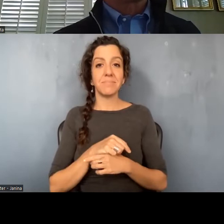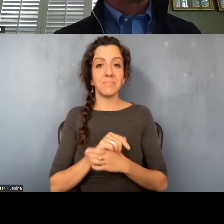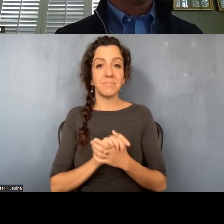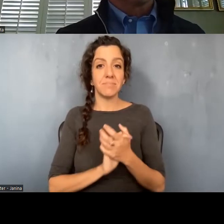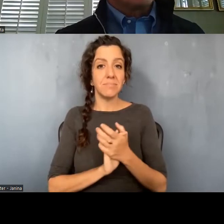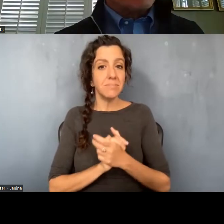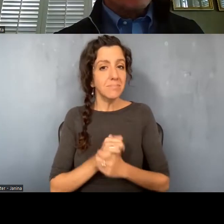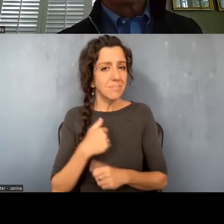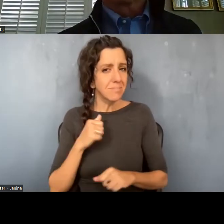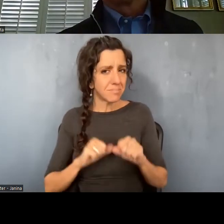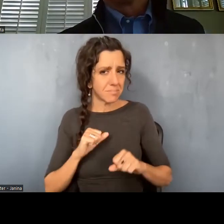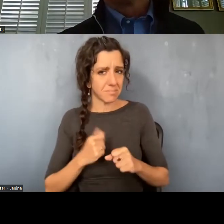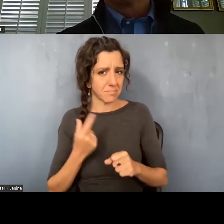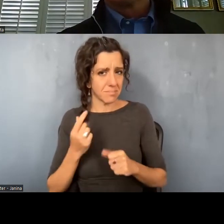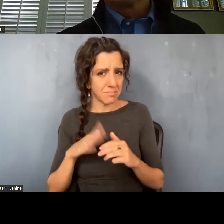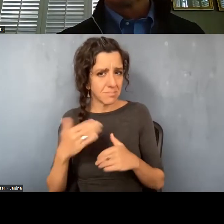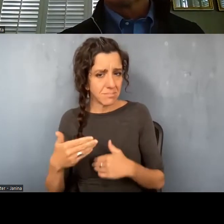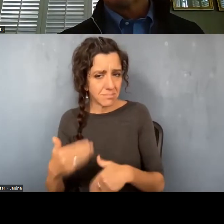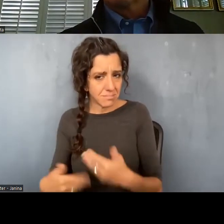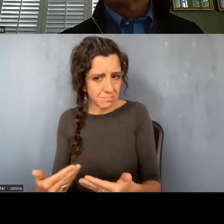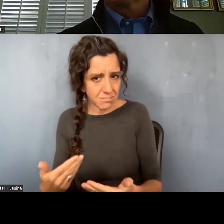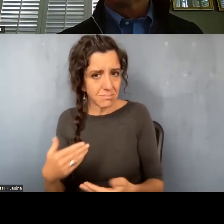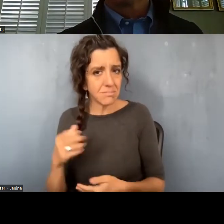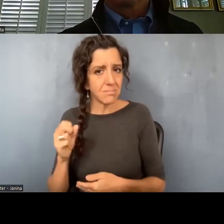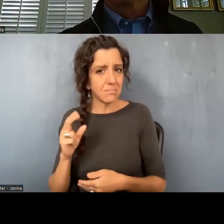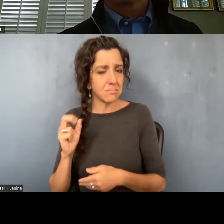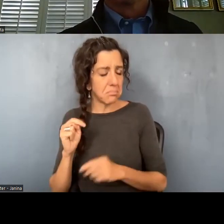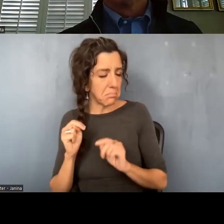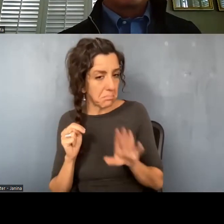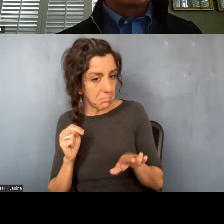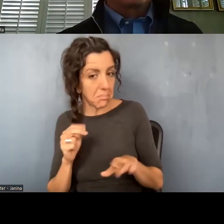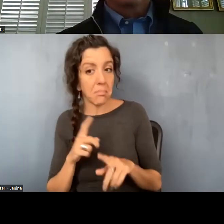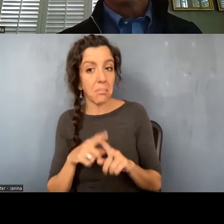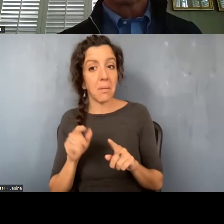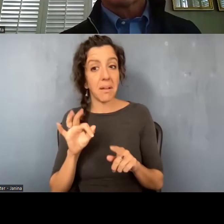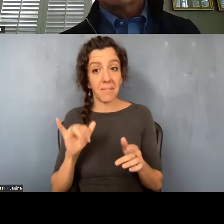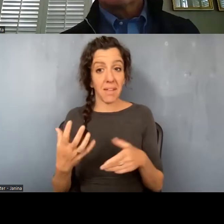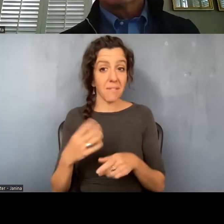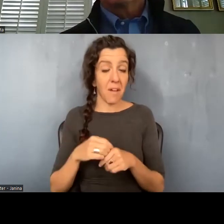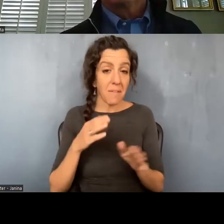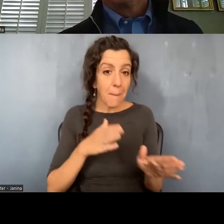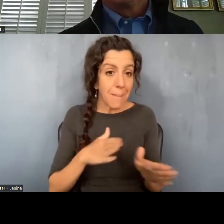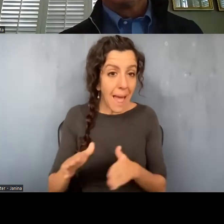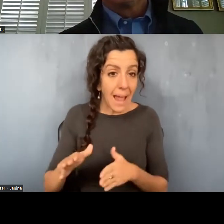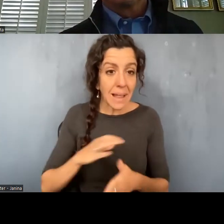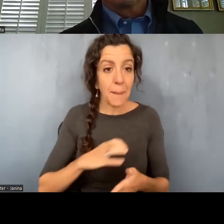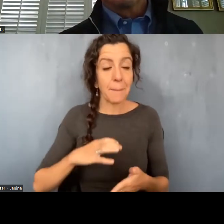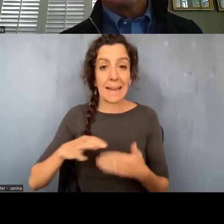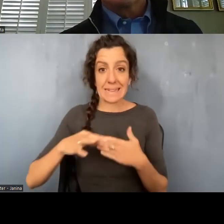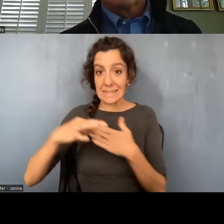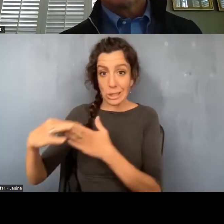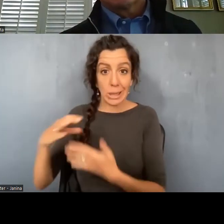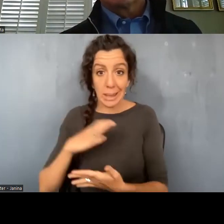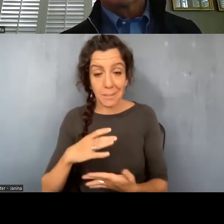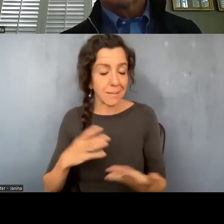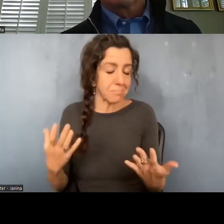I'm not sure what the next steps are, Susan, but if it involves a planning committee, steering committee, we